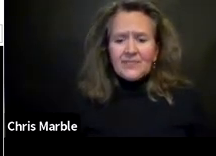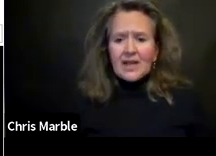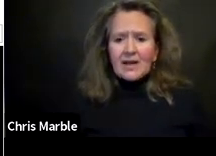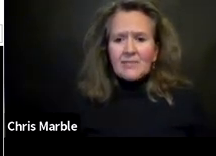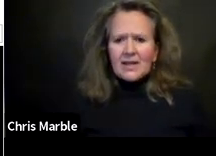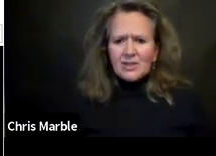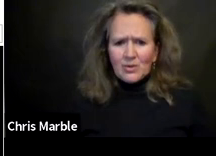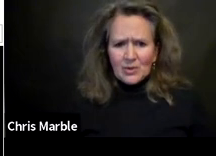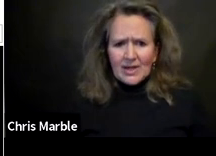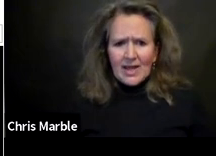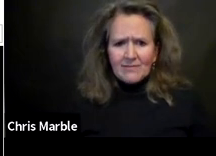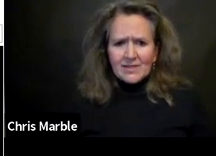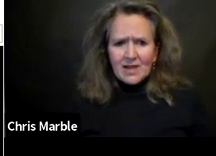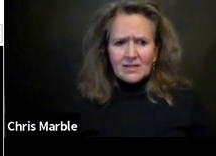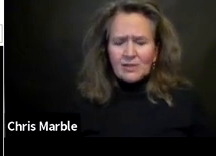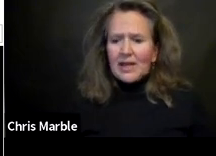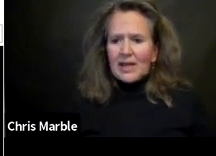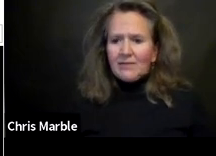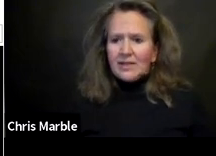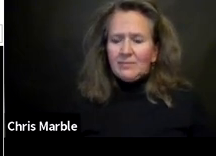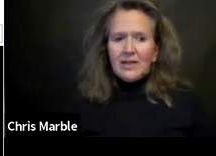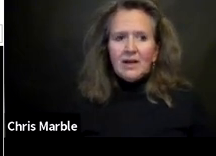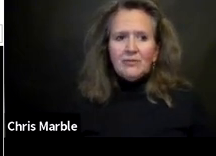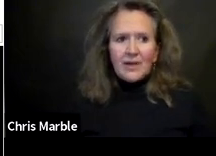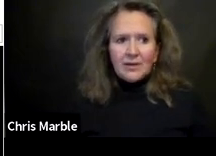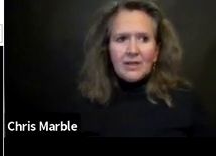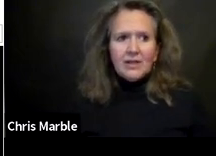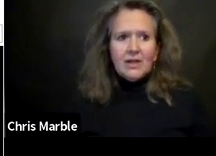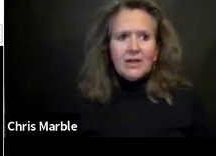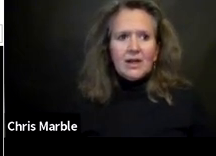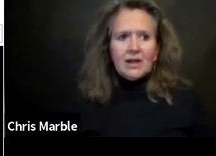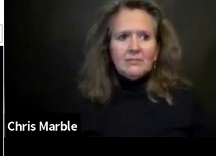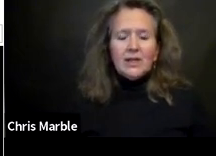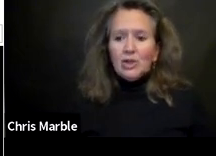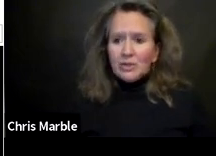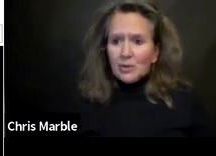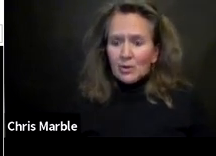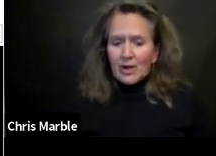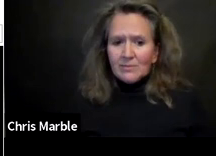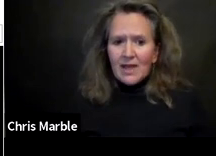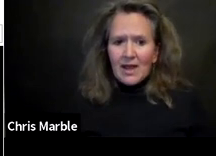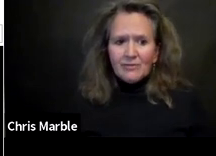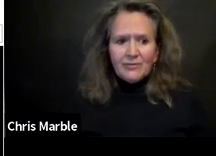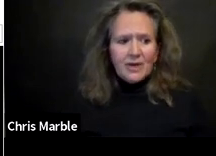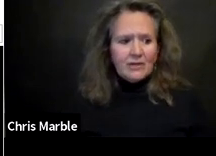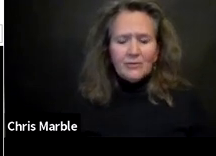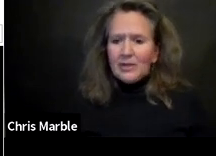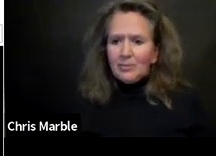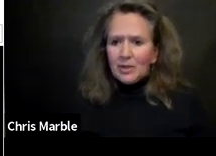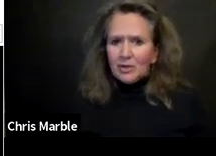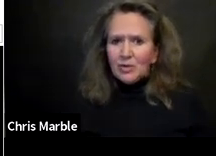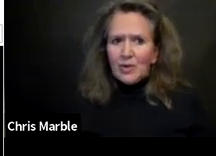Ava and I don't know that I have this on here, but Ava can be a very good program to have